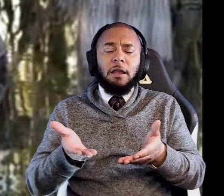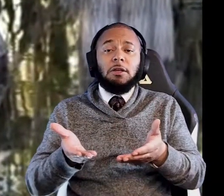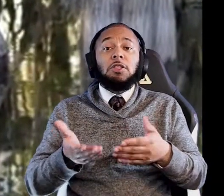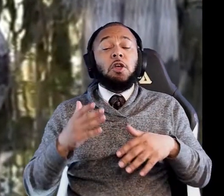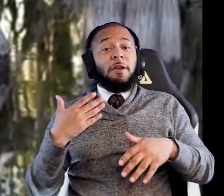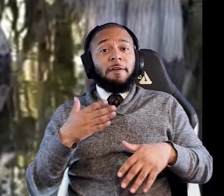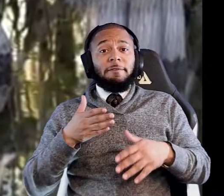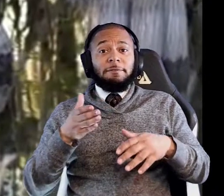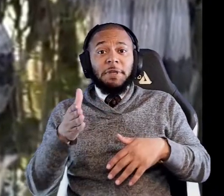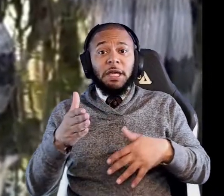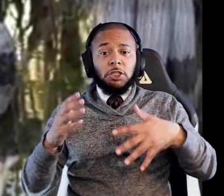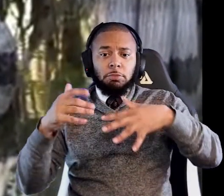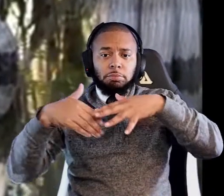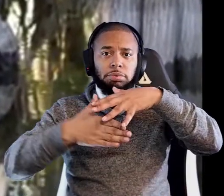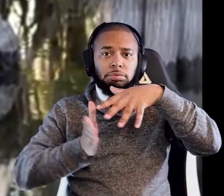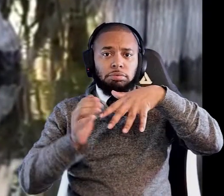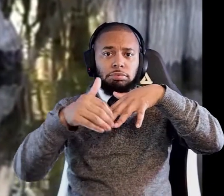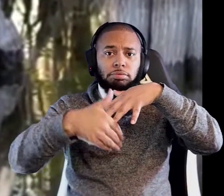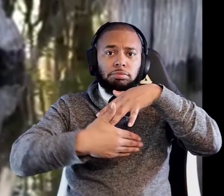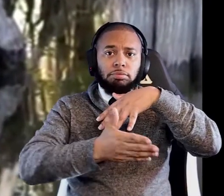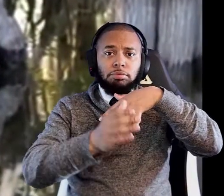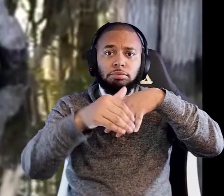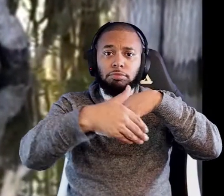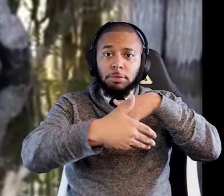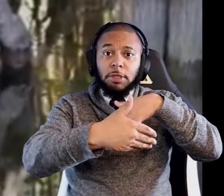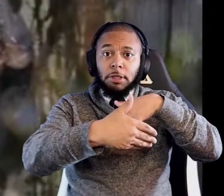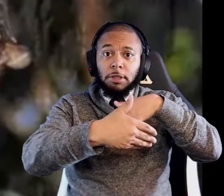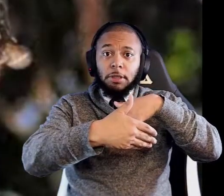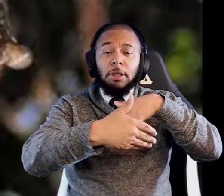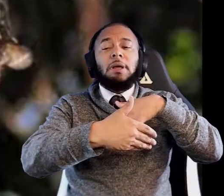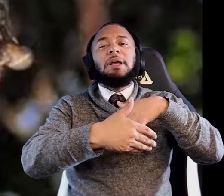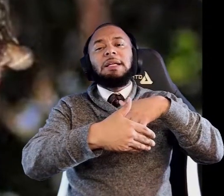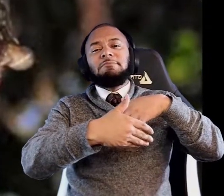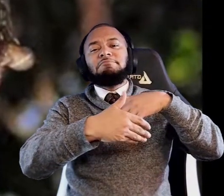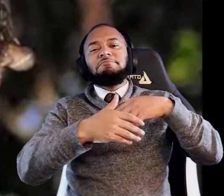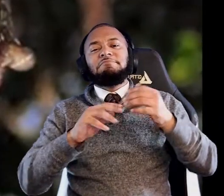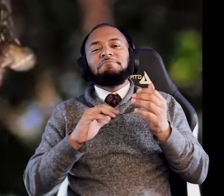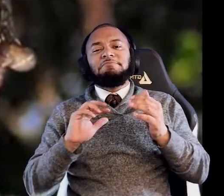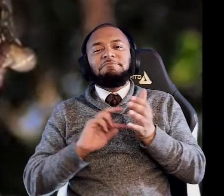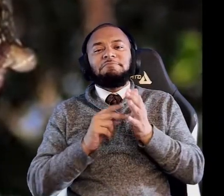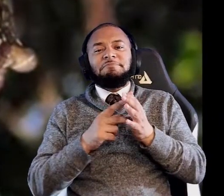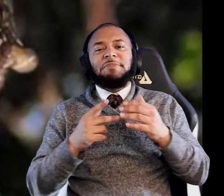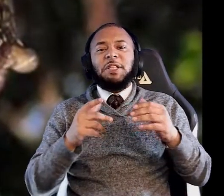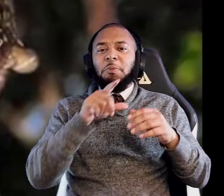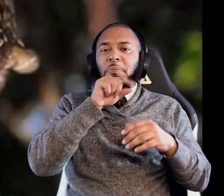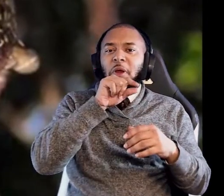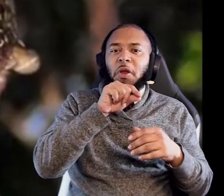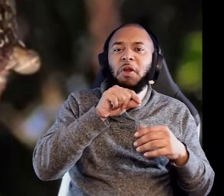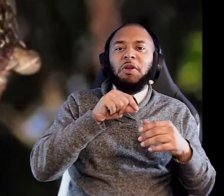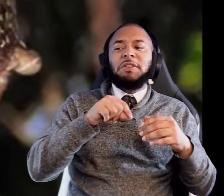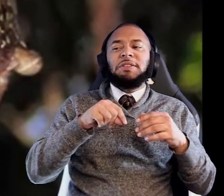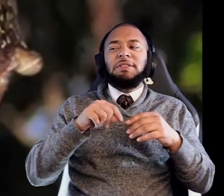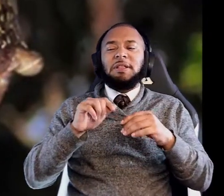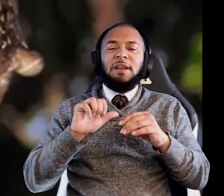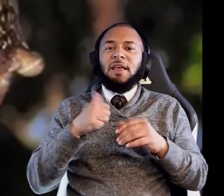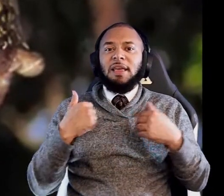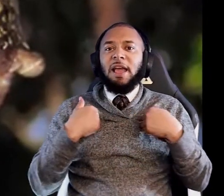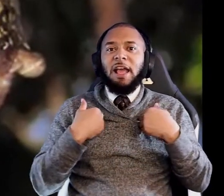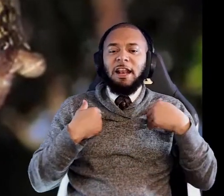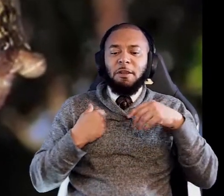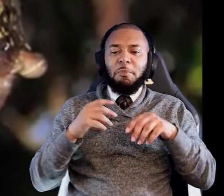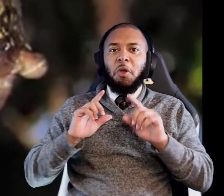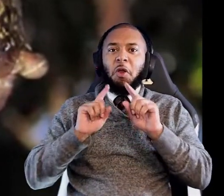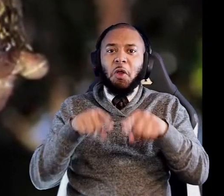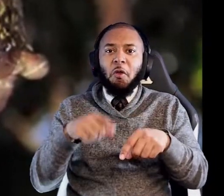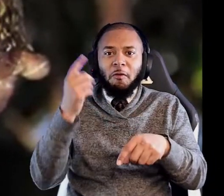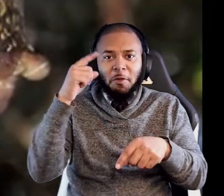fish hunt in and around and live in and around mangroves, that attracts a lot of fishing birds. Mangrove swamps are